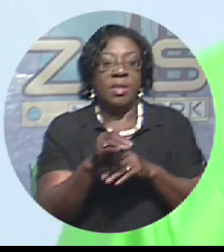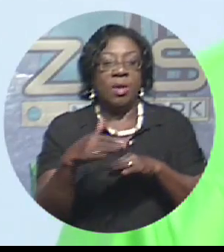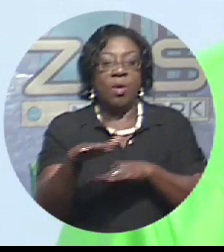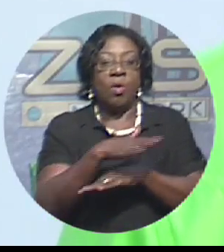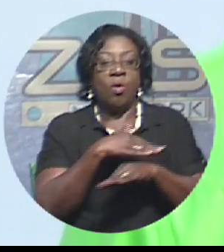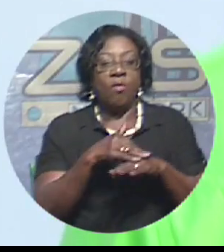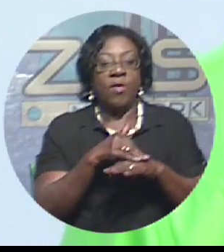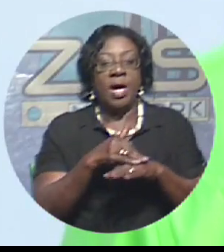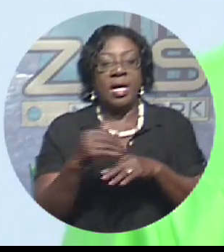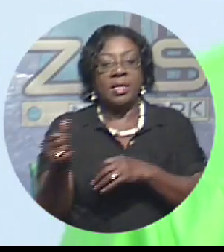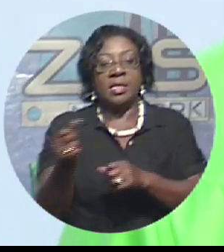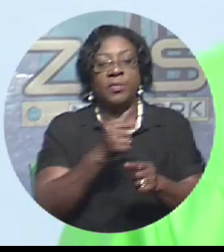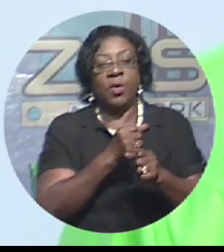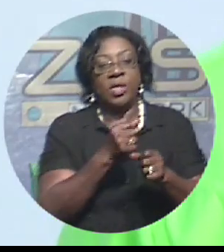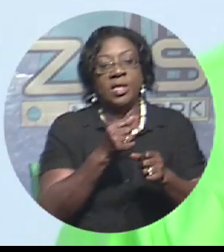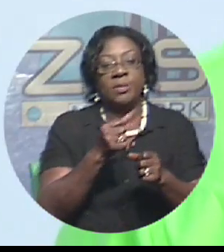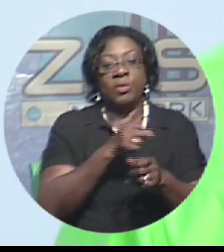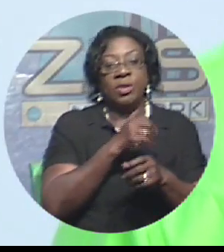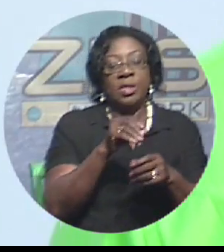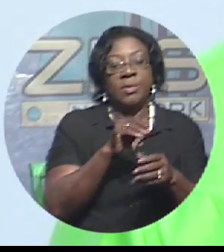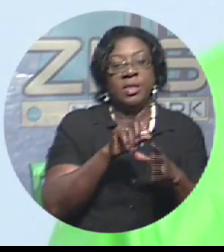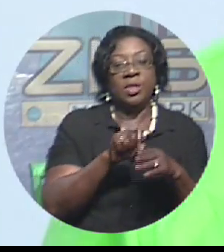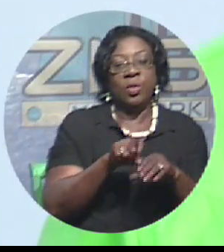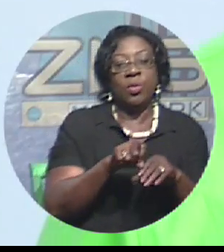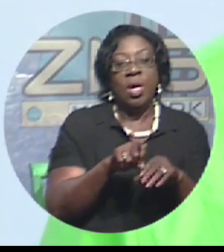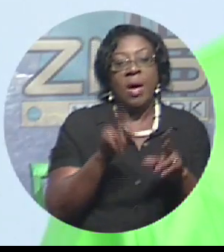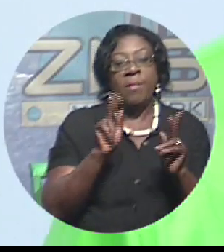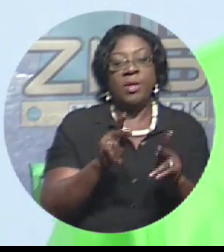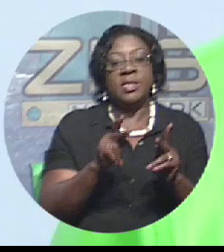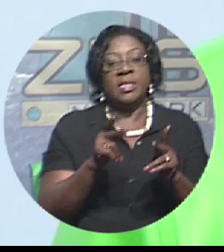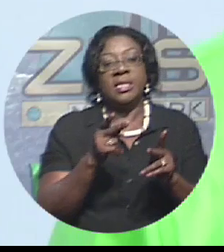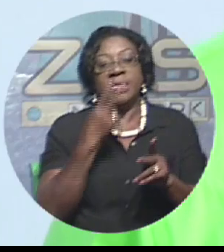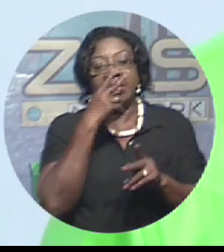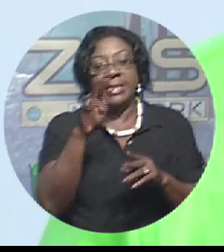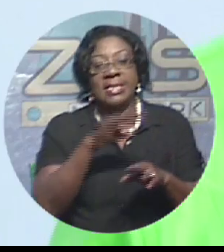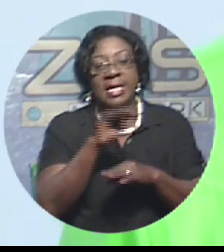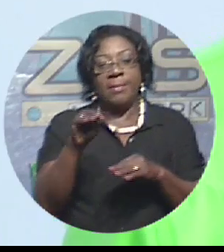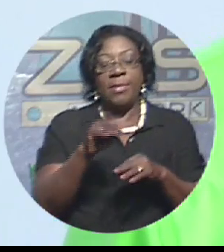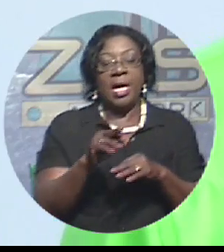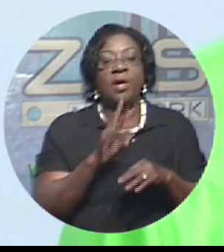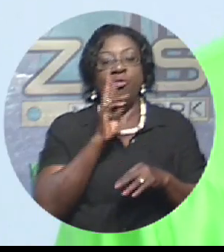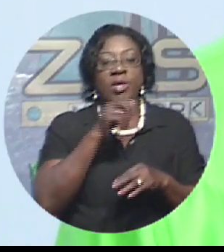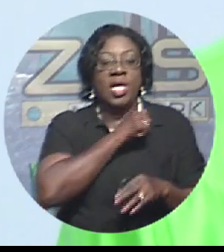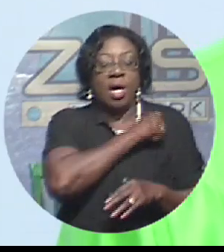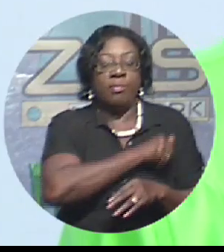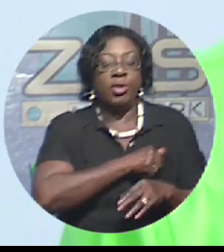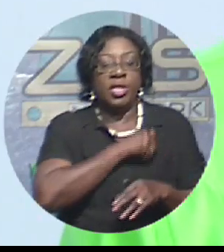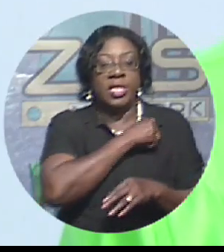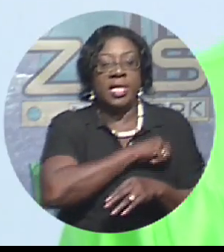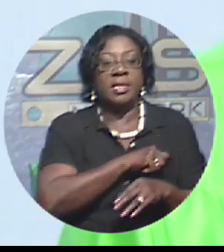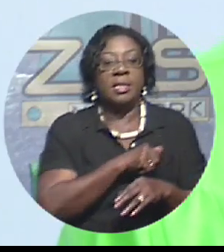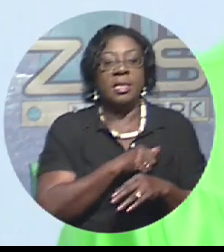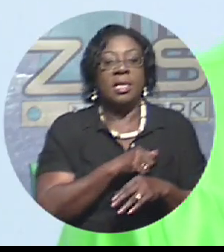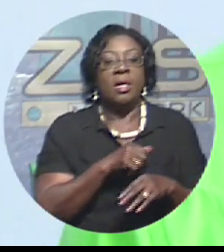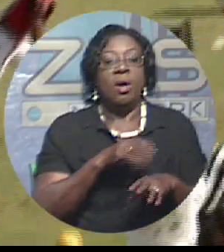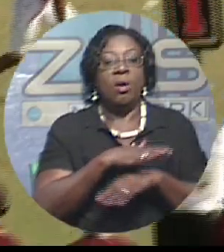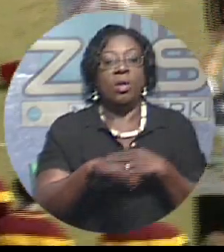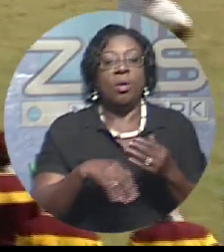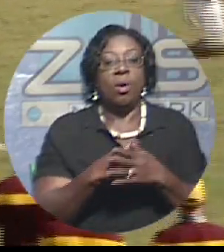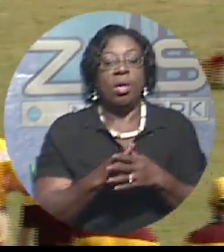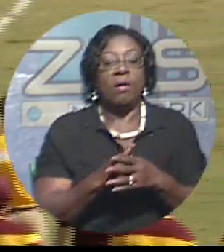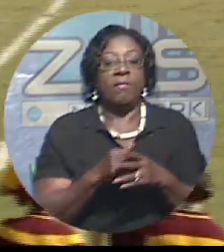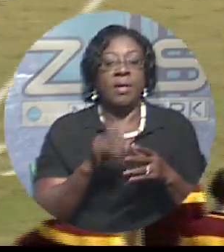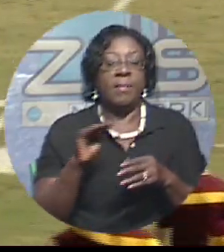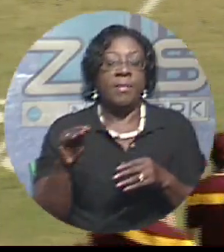at the Sports Museum. And so persons could actually see them and really appreciate the our Hall of Famers.